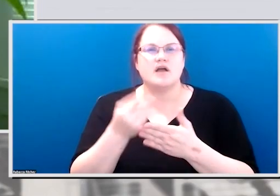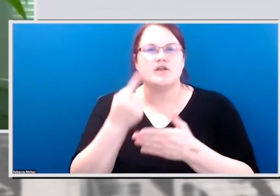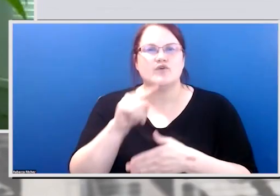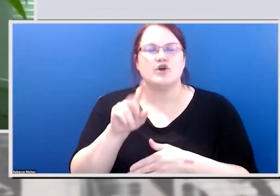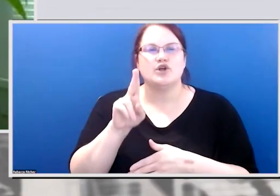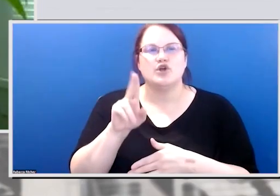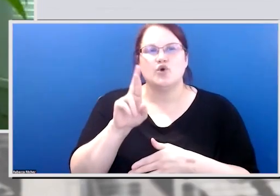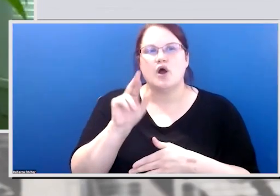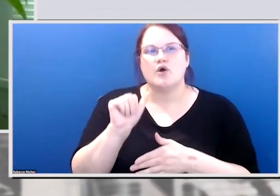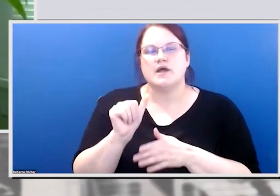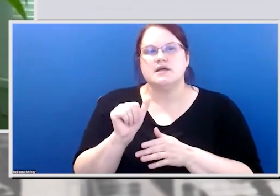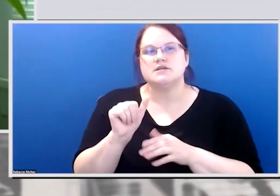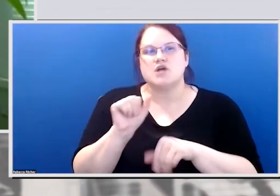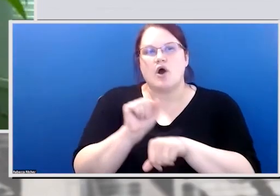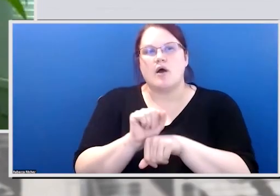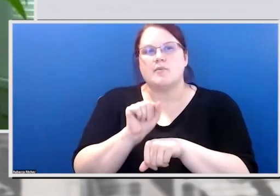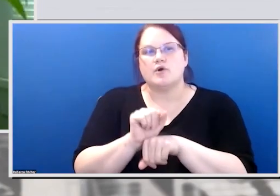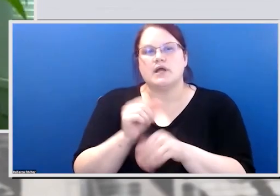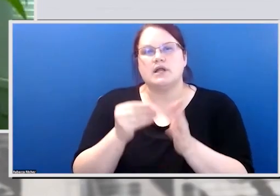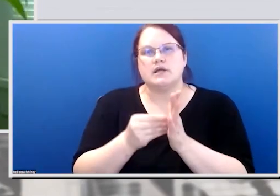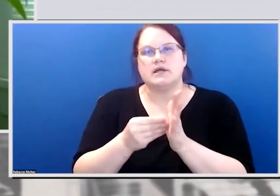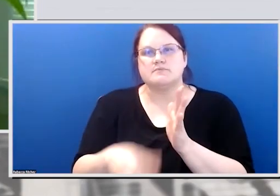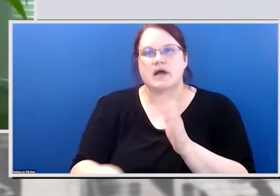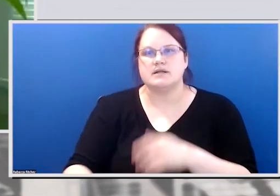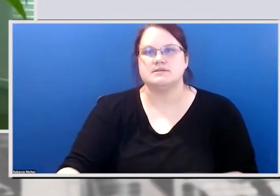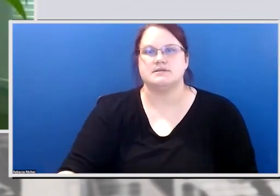operating expenses?